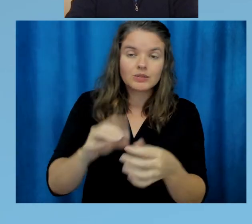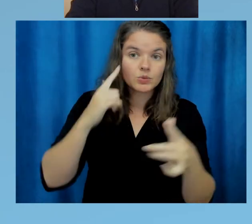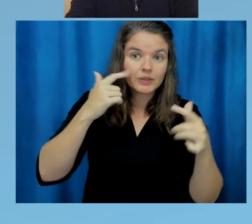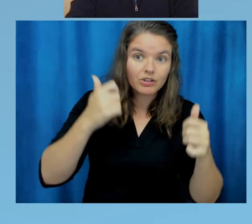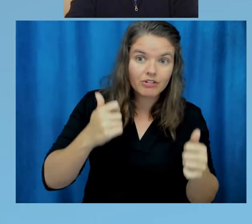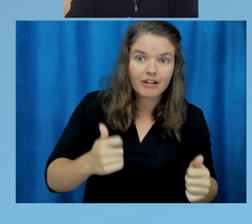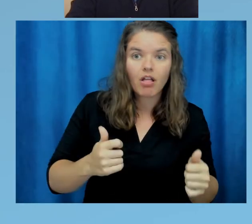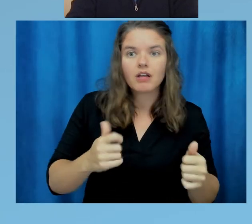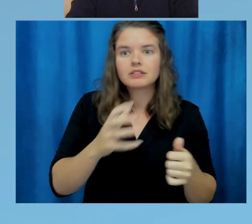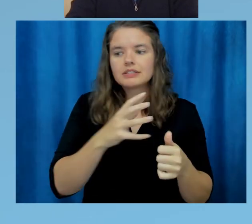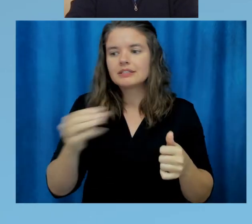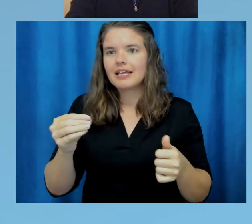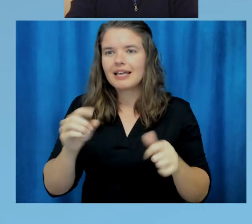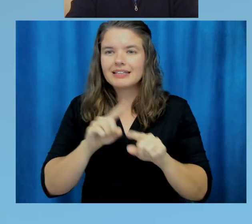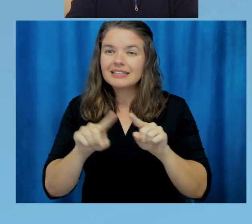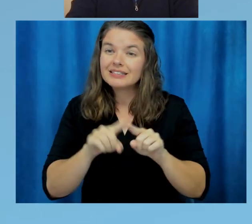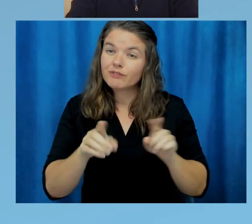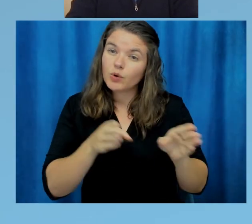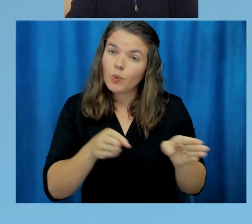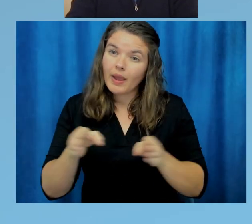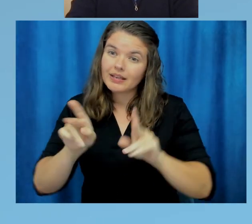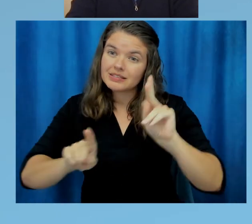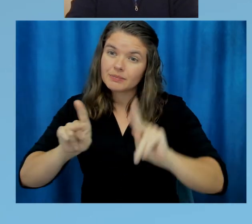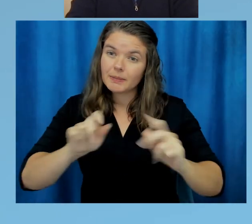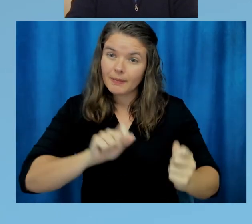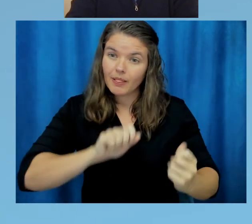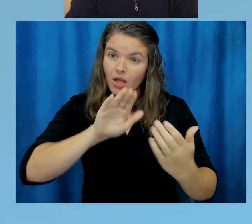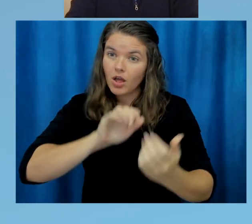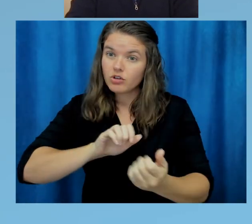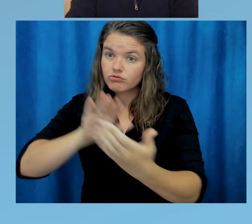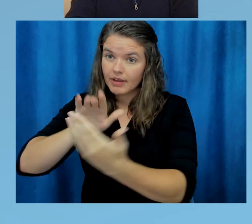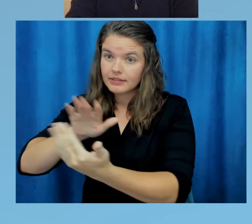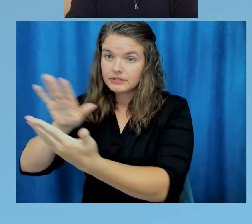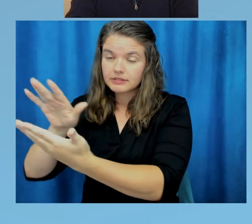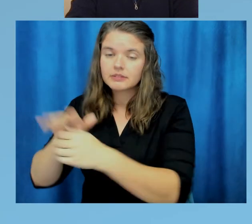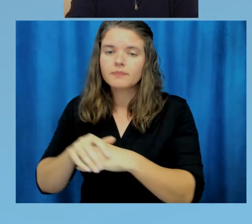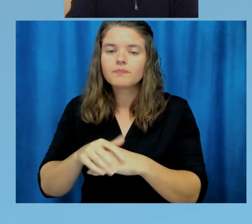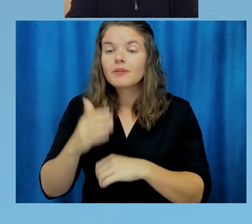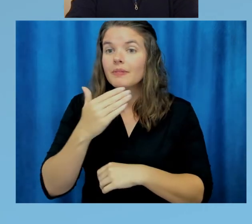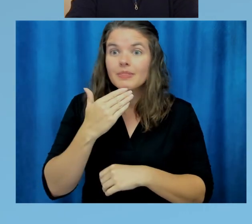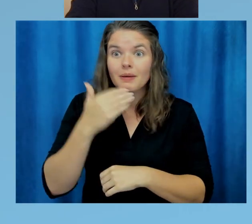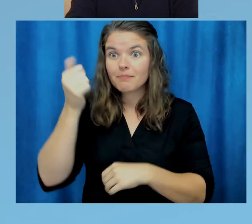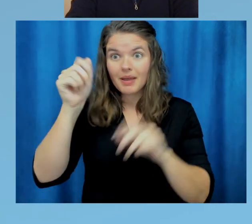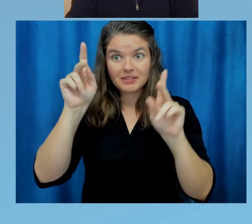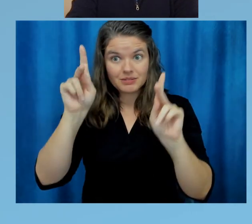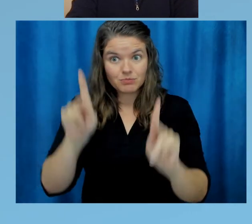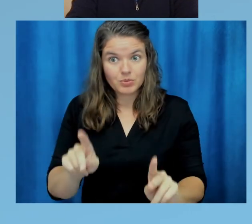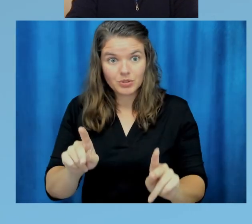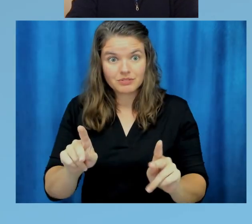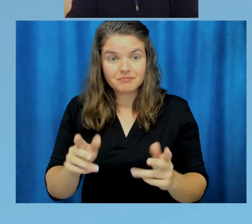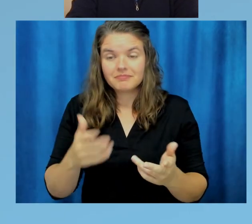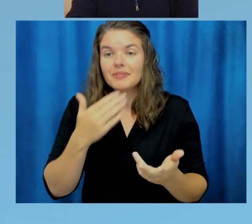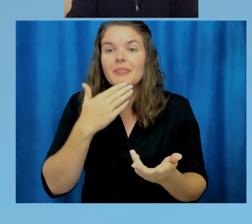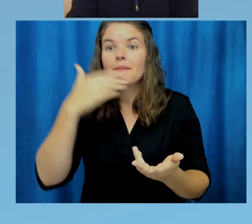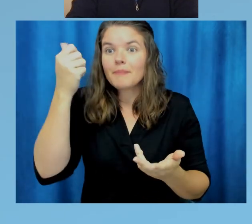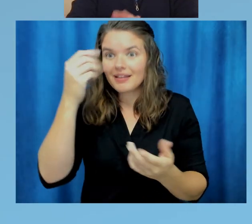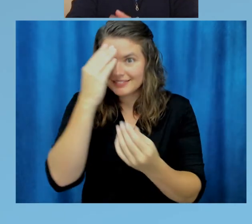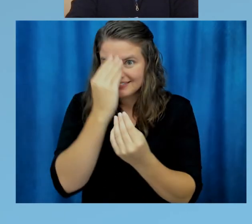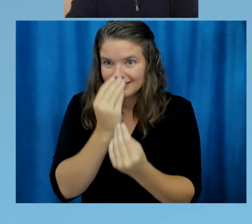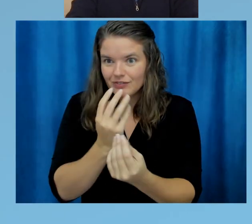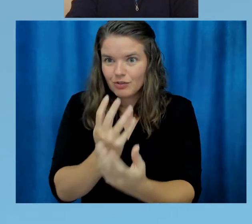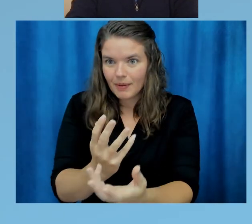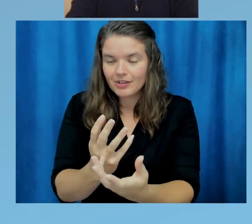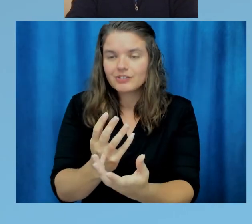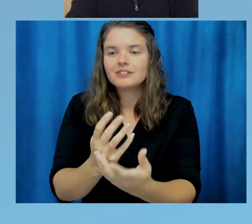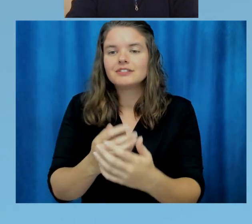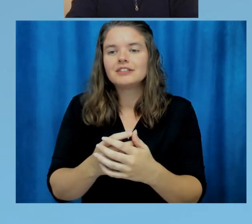about hearing loss and the different ways people address it, the best person, I think, the